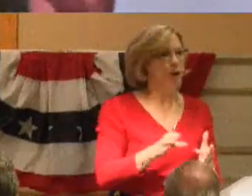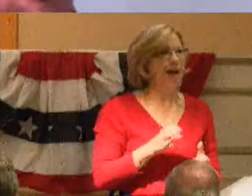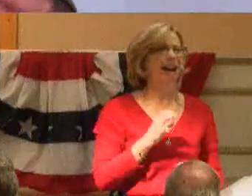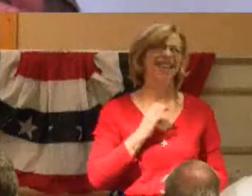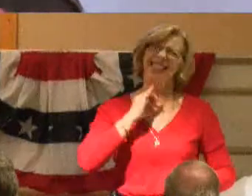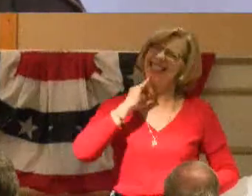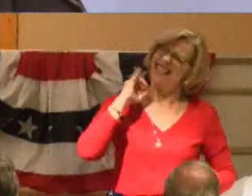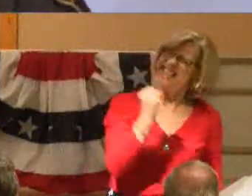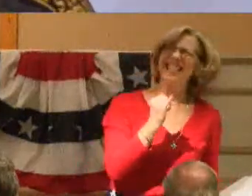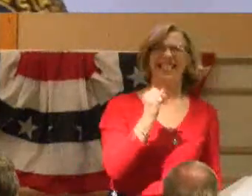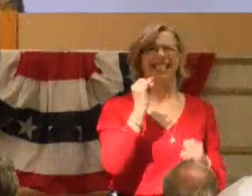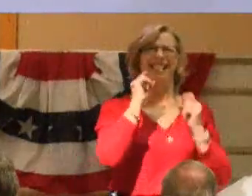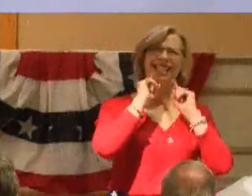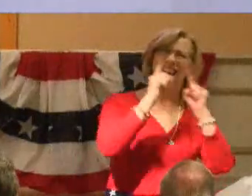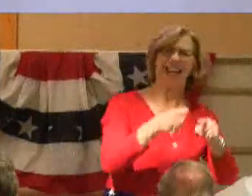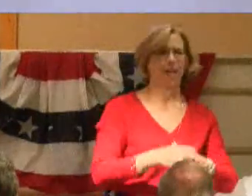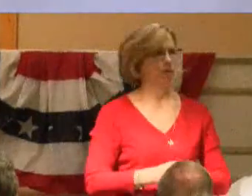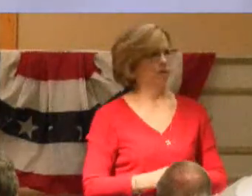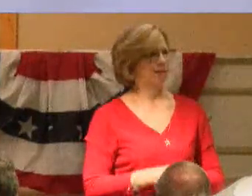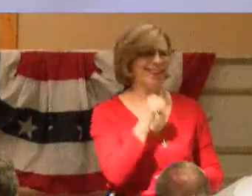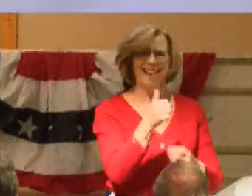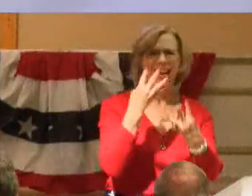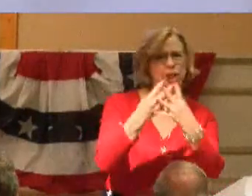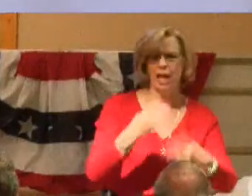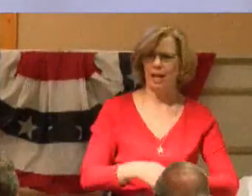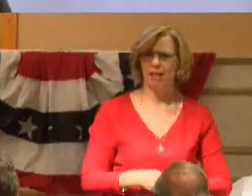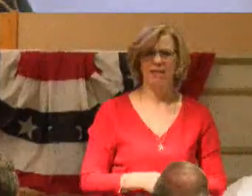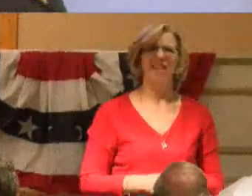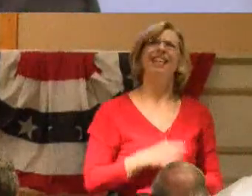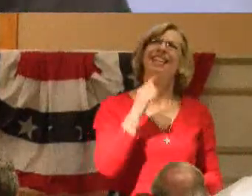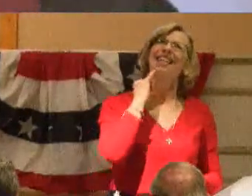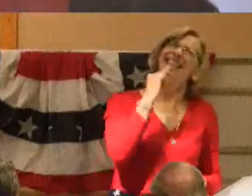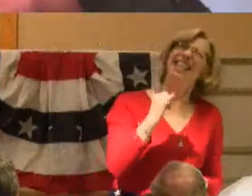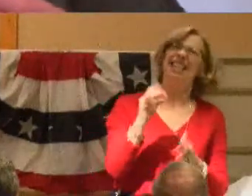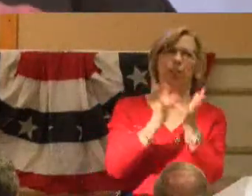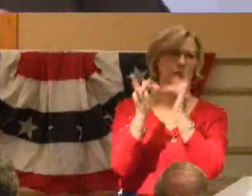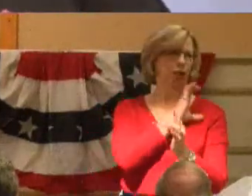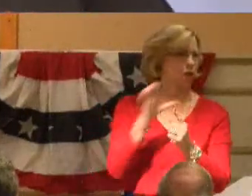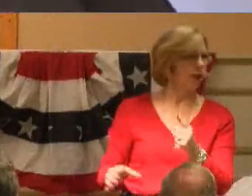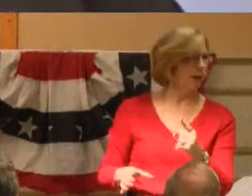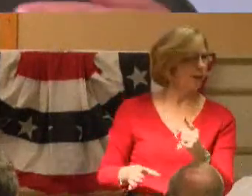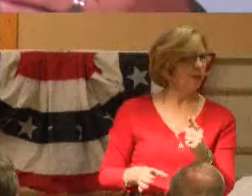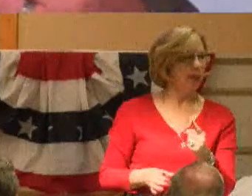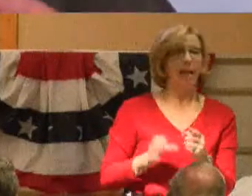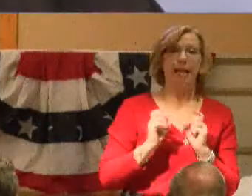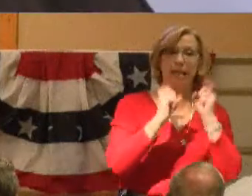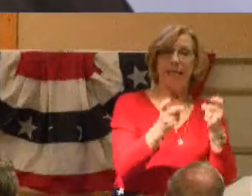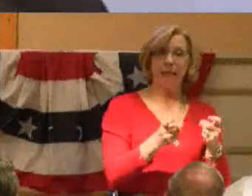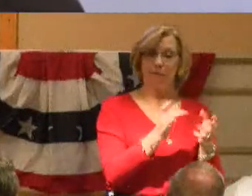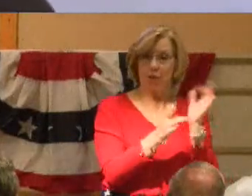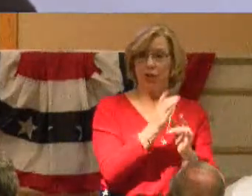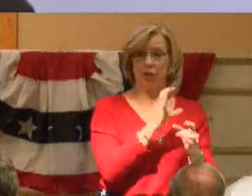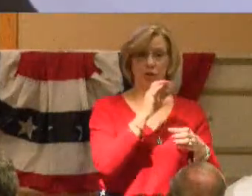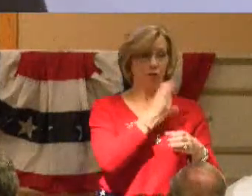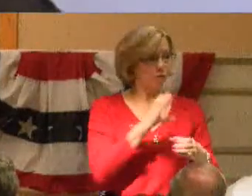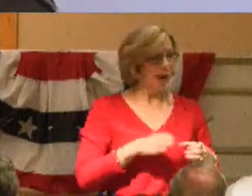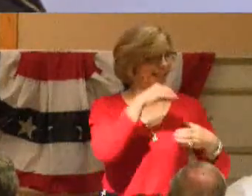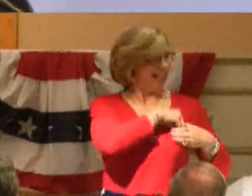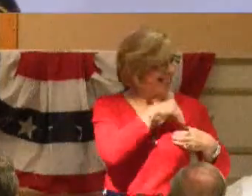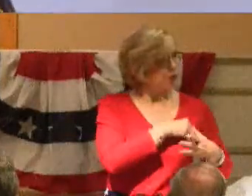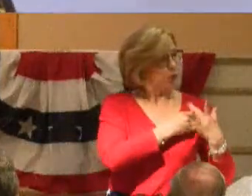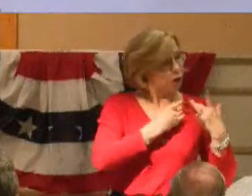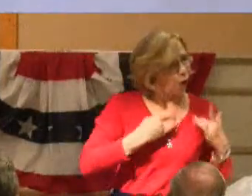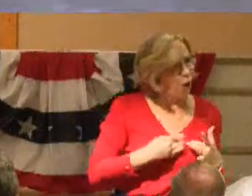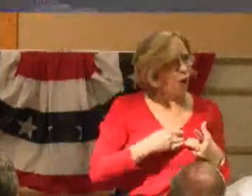It is not jail, it is Jesus Christ. You get Jesus into the heart, into the soul of a person and they